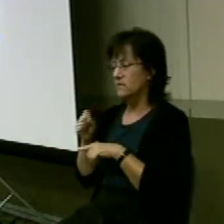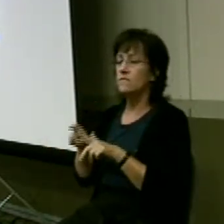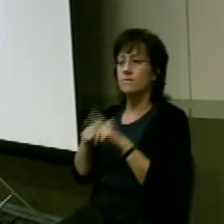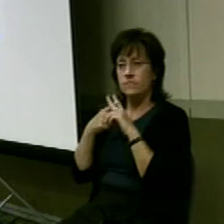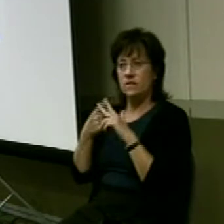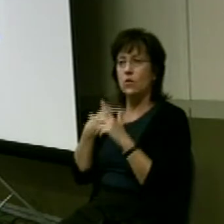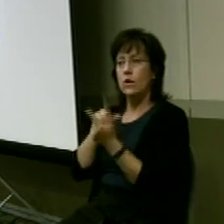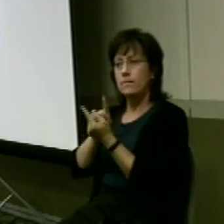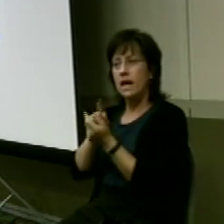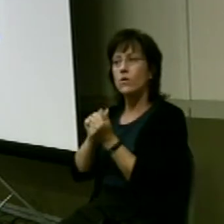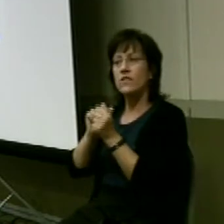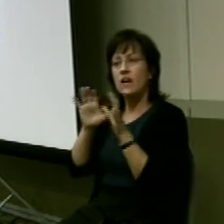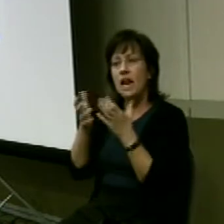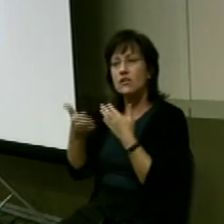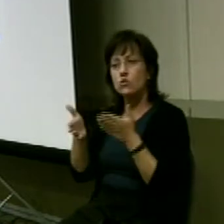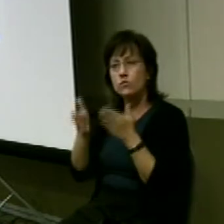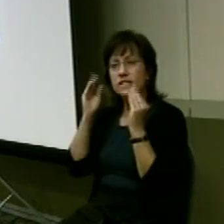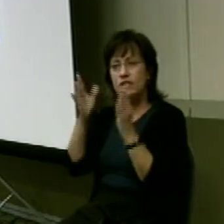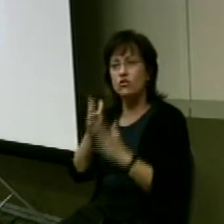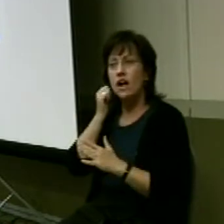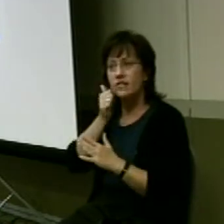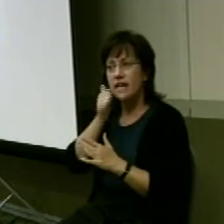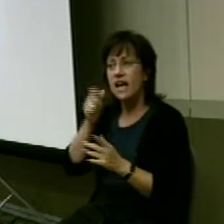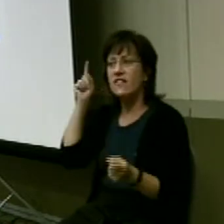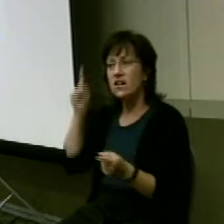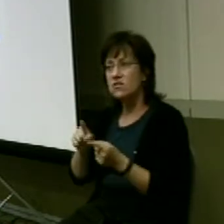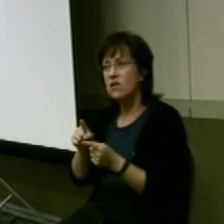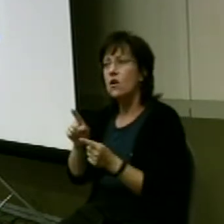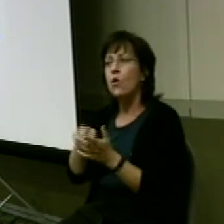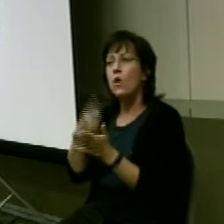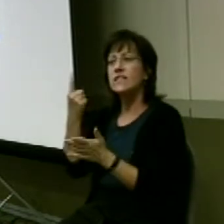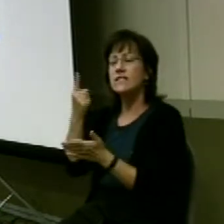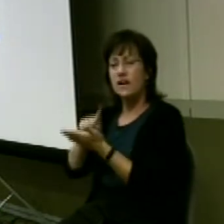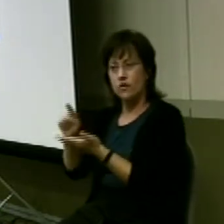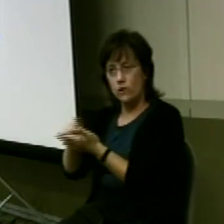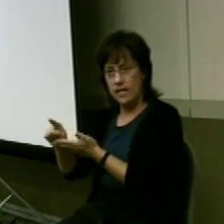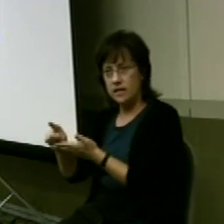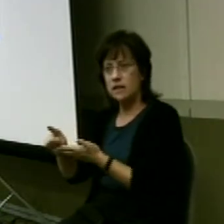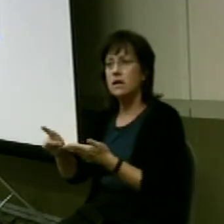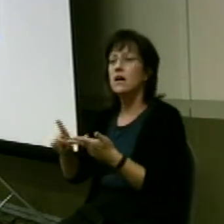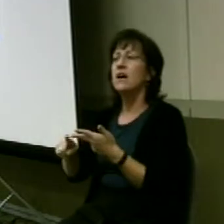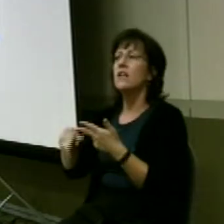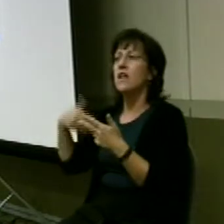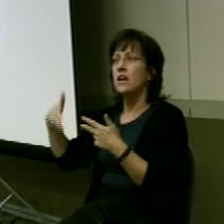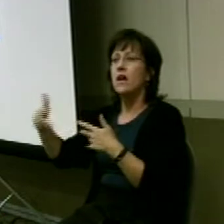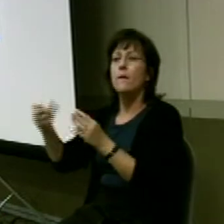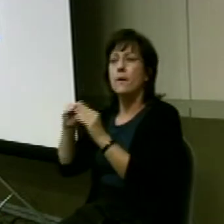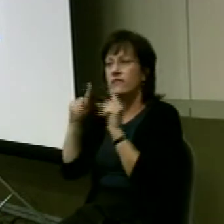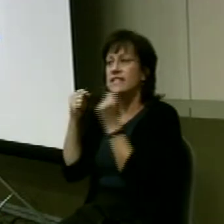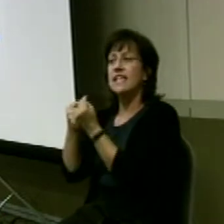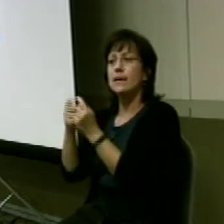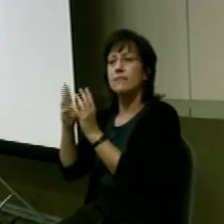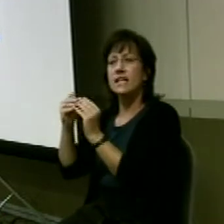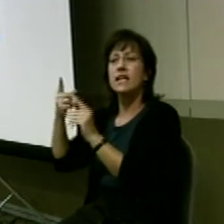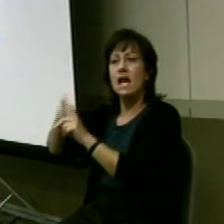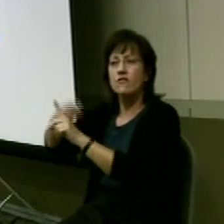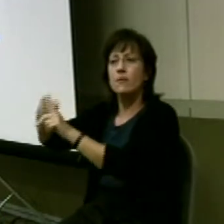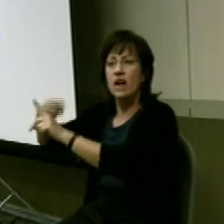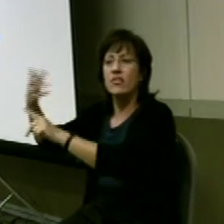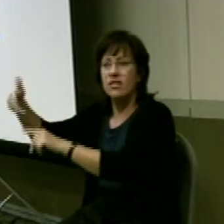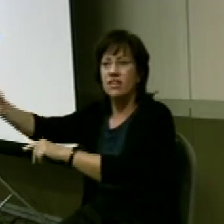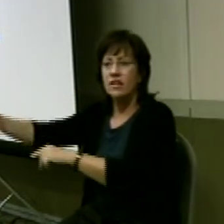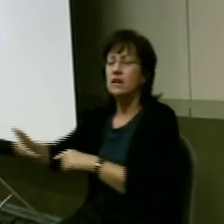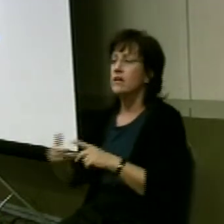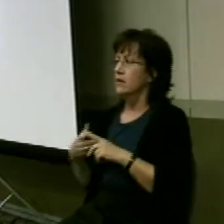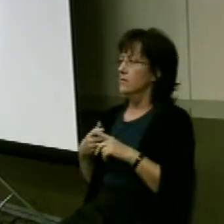right. At the beginning, we met with the classroom teacher every single day, and then we weaned it to once a week, and then it was more of a